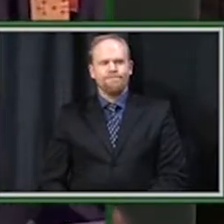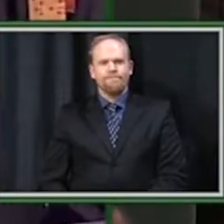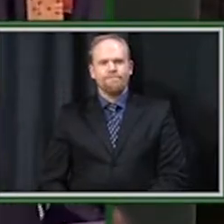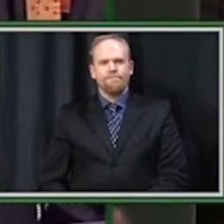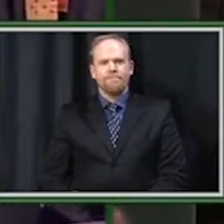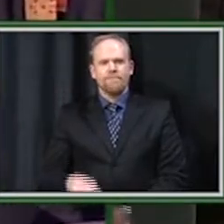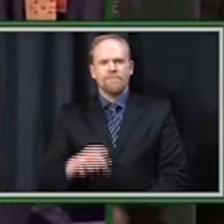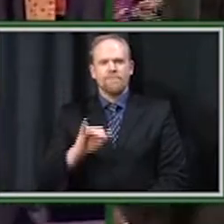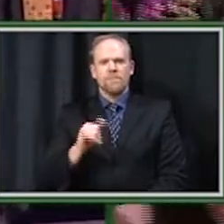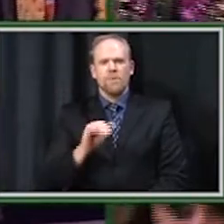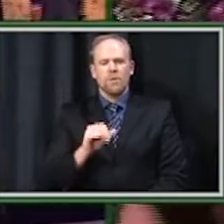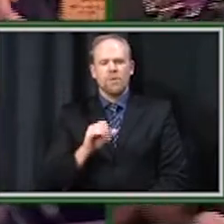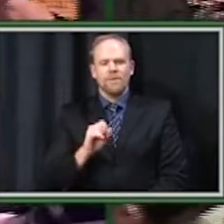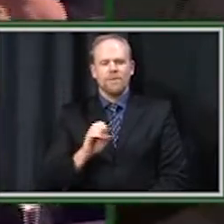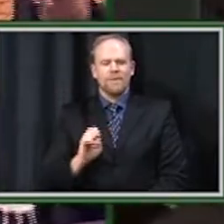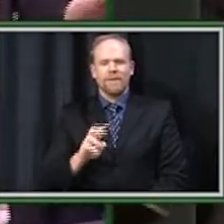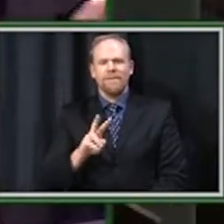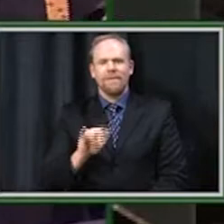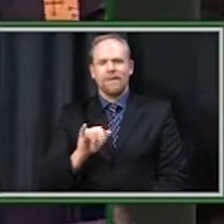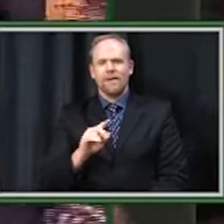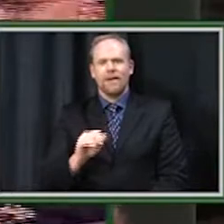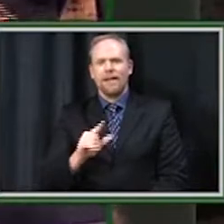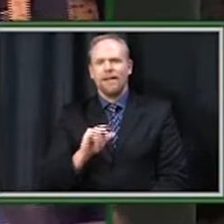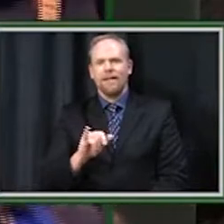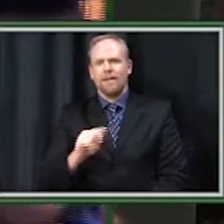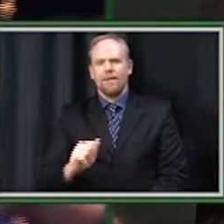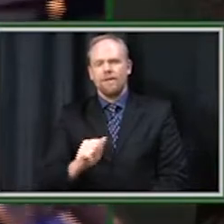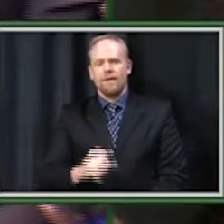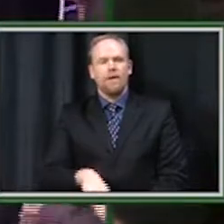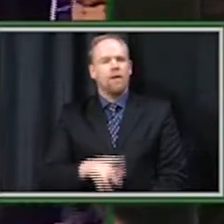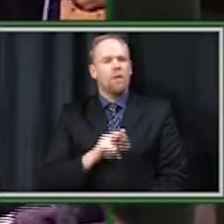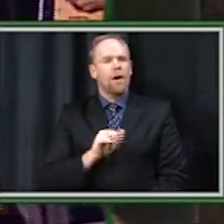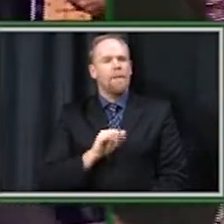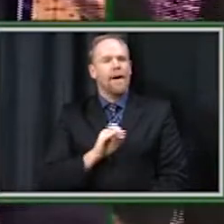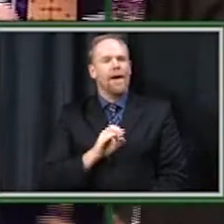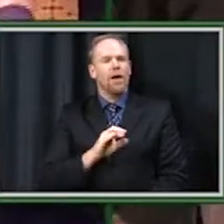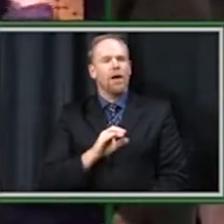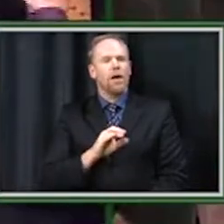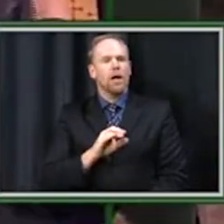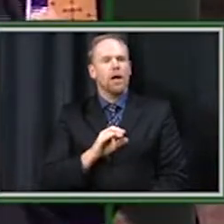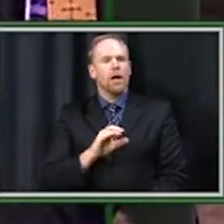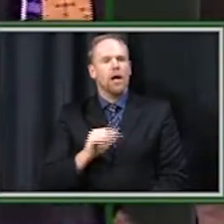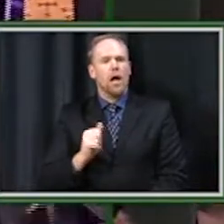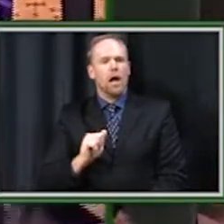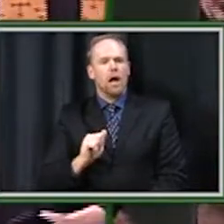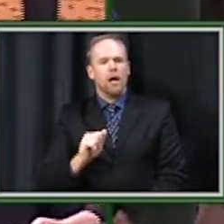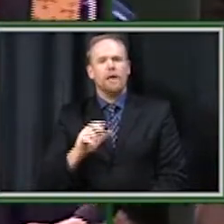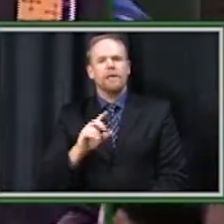Jose Vidauri. Rebecca Dietrich.